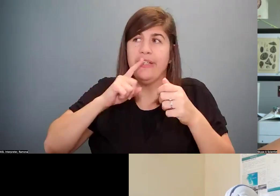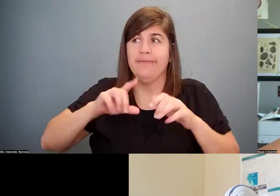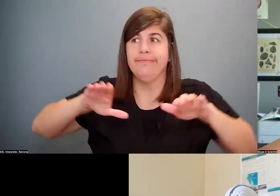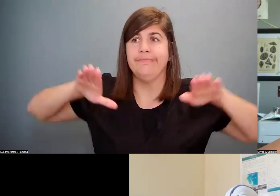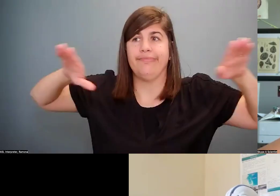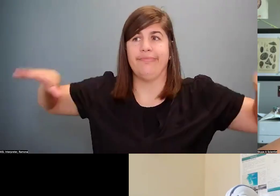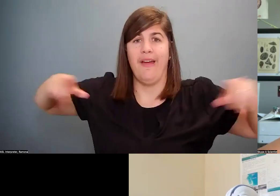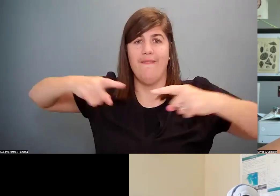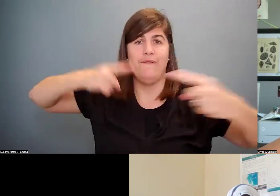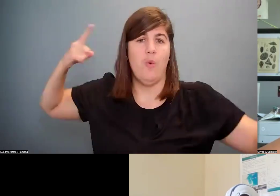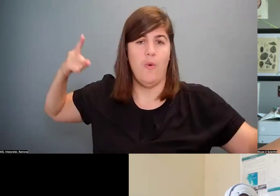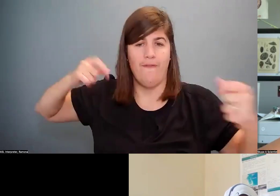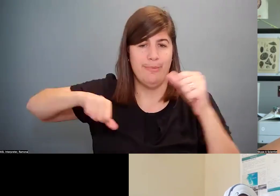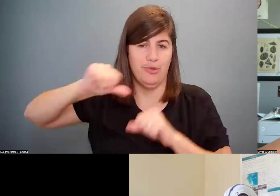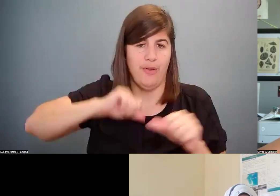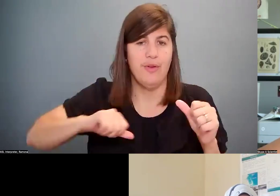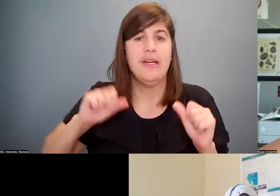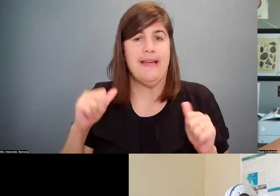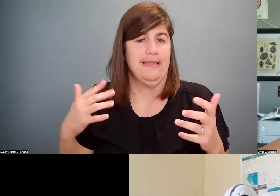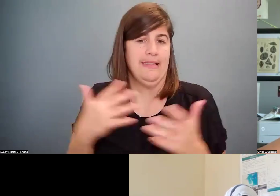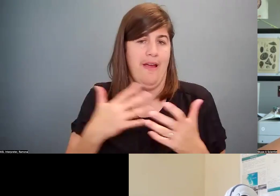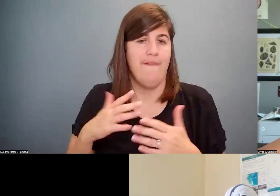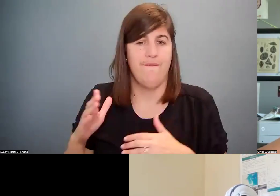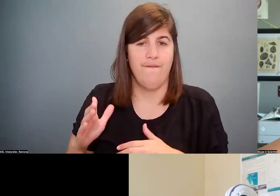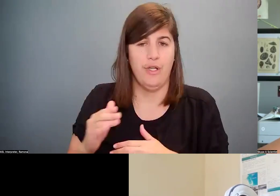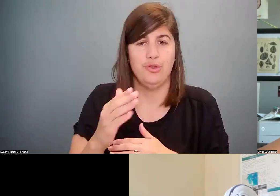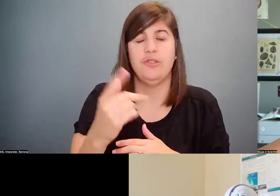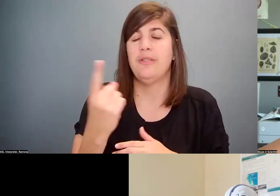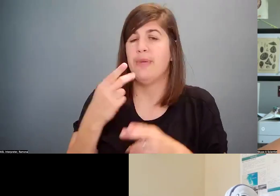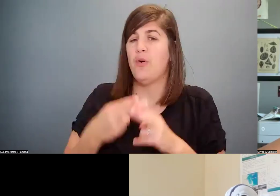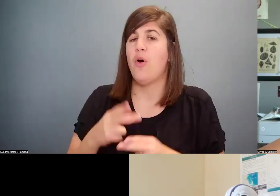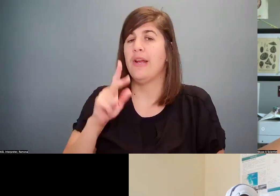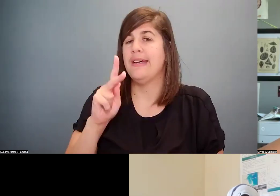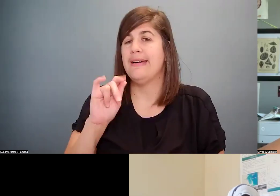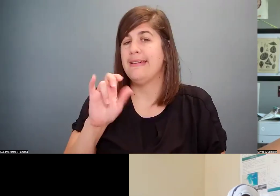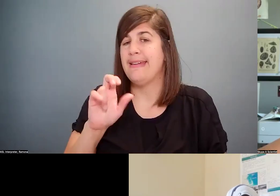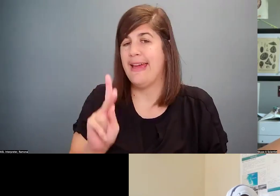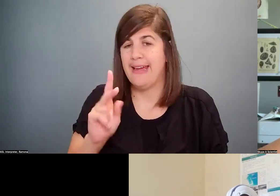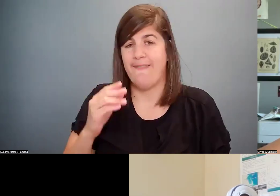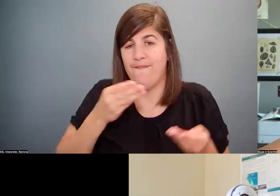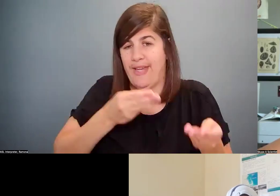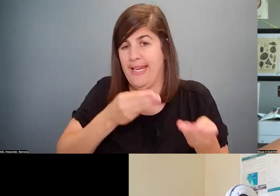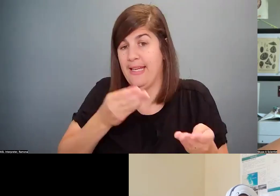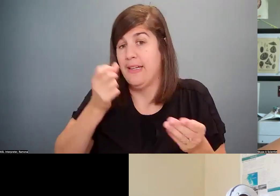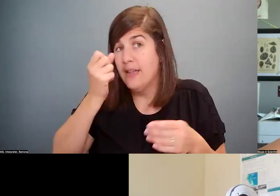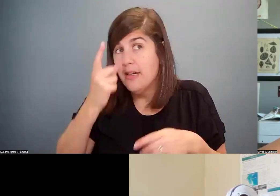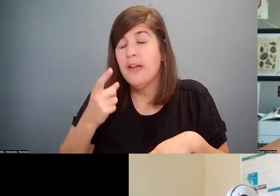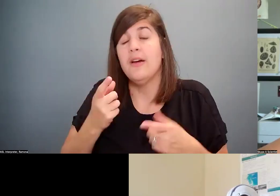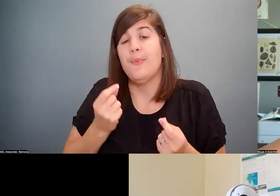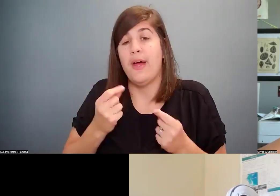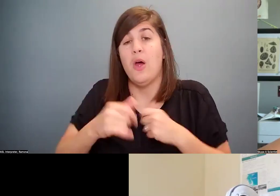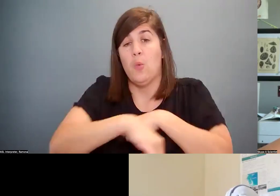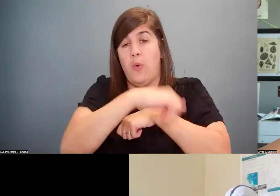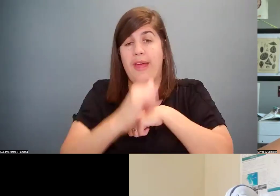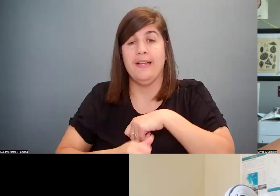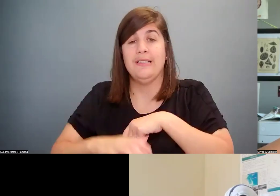sound. There's actually a behavior called kick feeding that we have here in the Gulf of Maine, where the whales will basically do a handstand